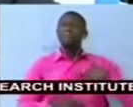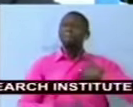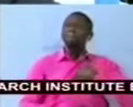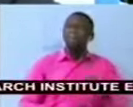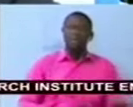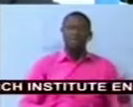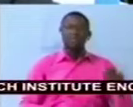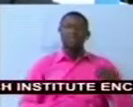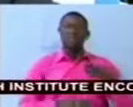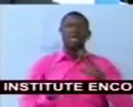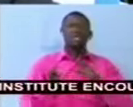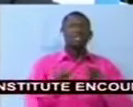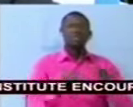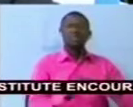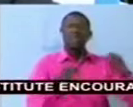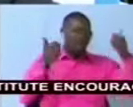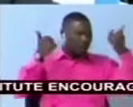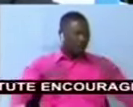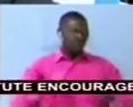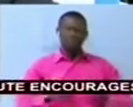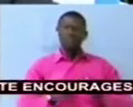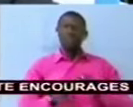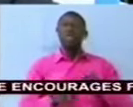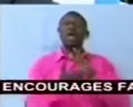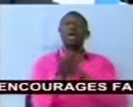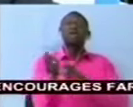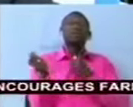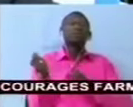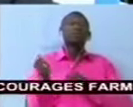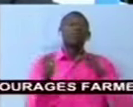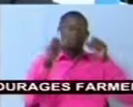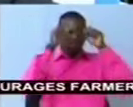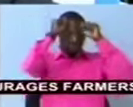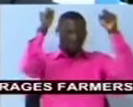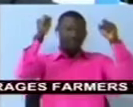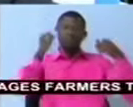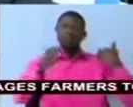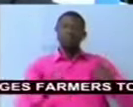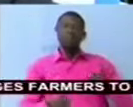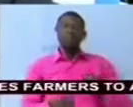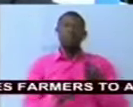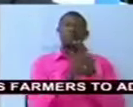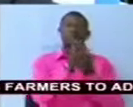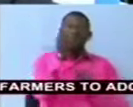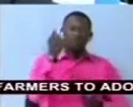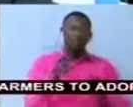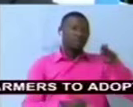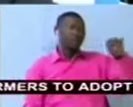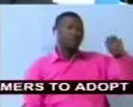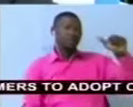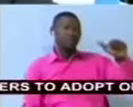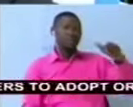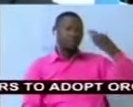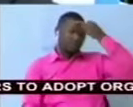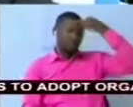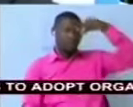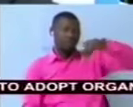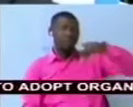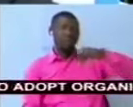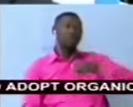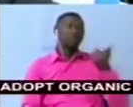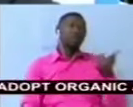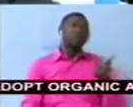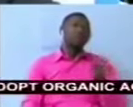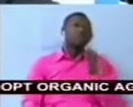the detainees endured at the hands of state agents, both at NIA headquarters and other